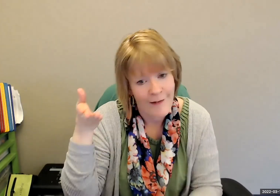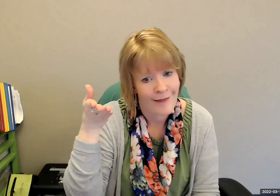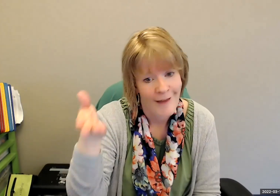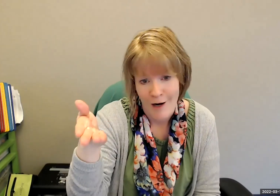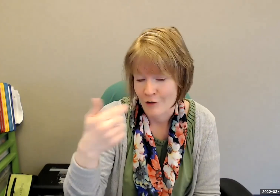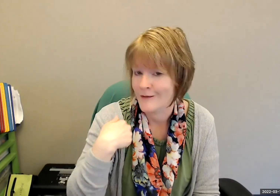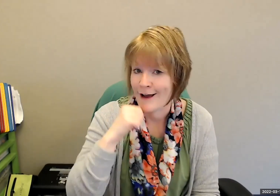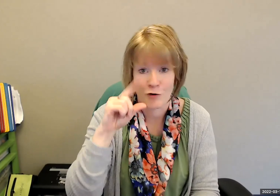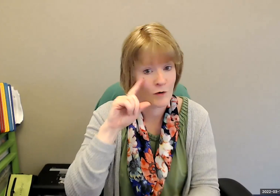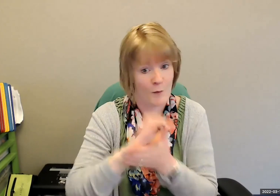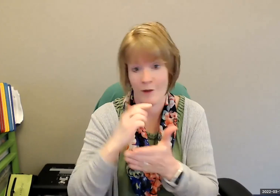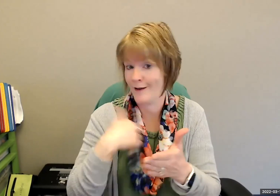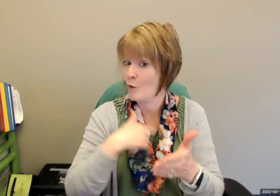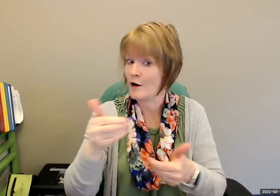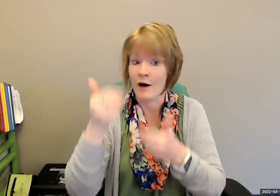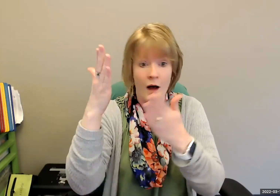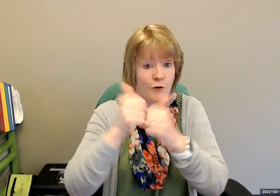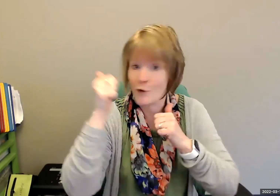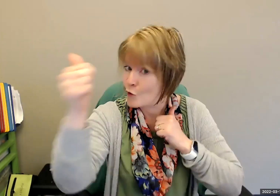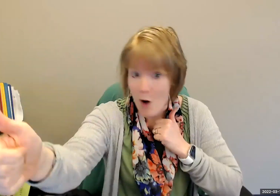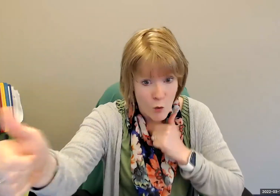all in person there.